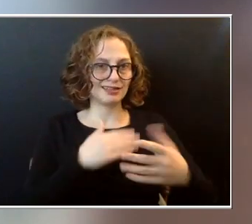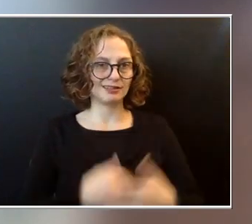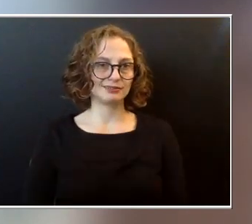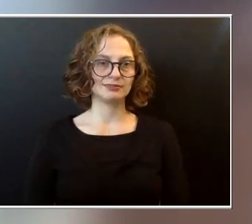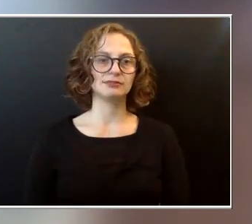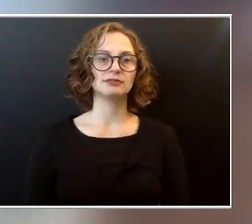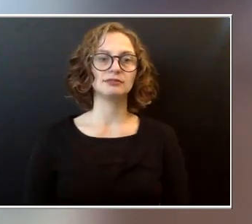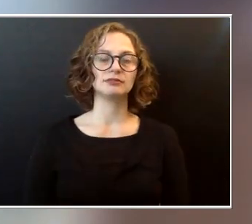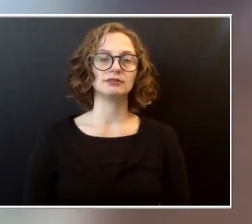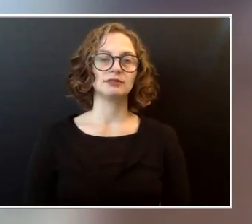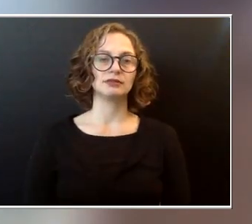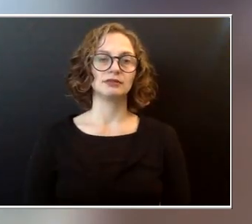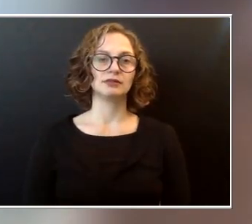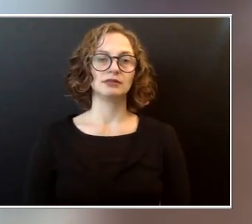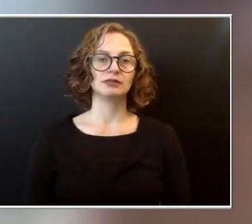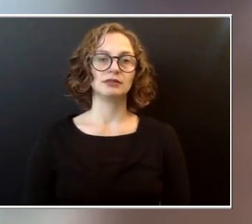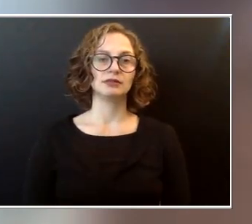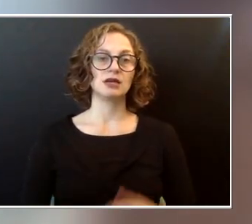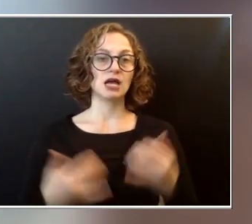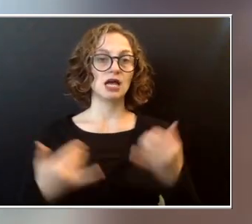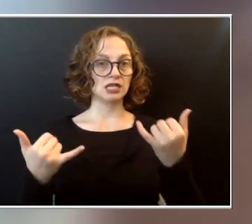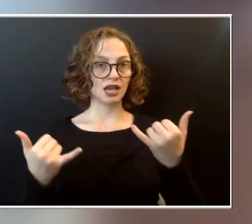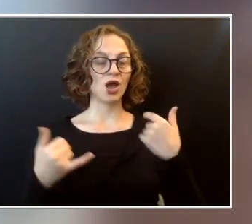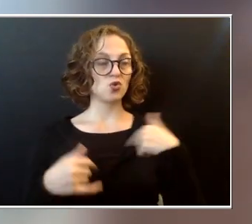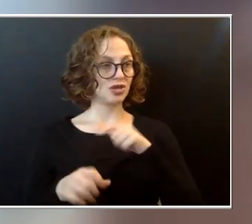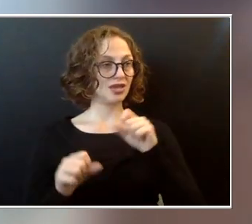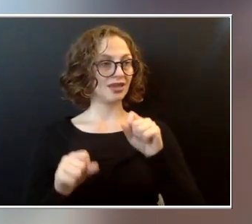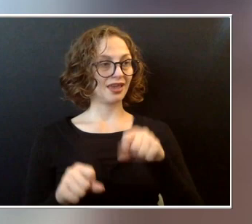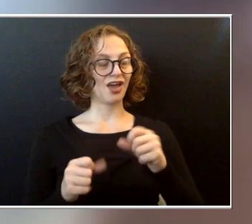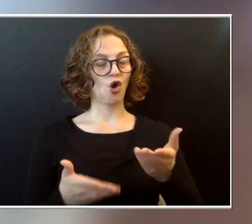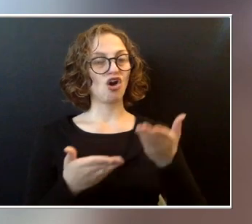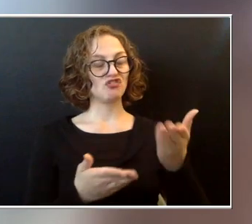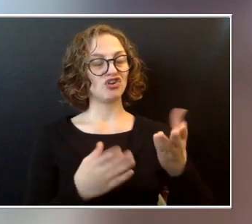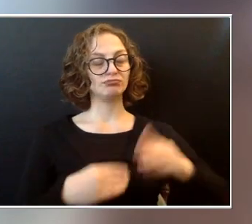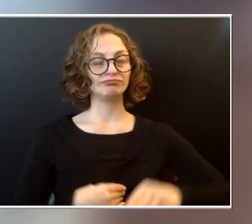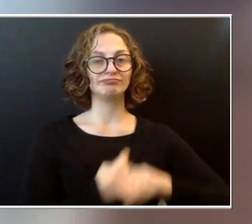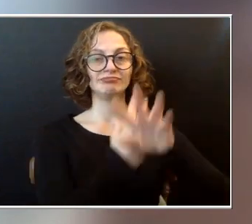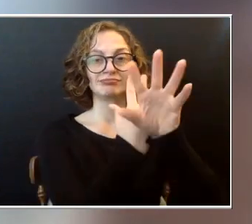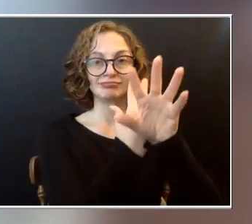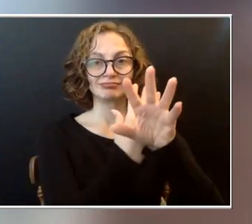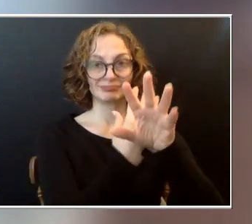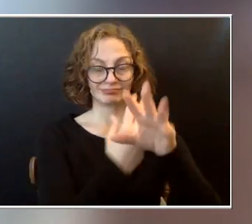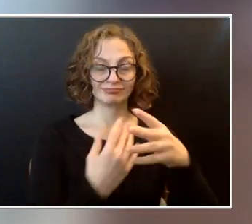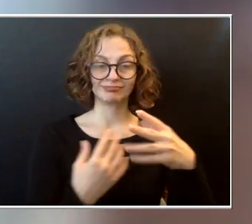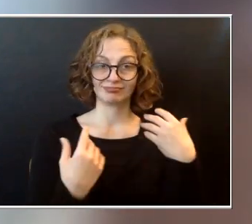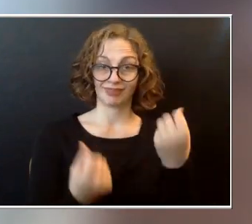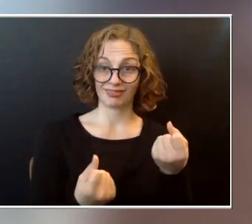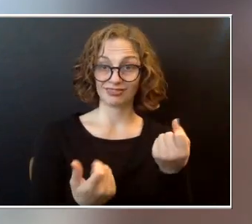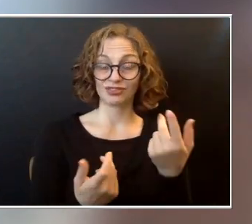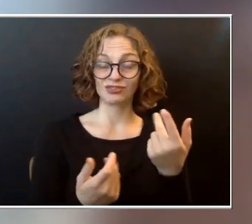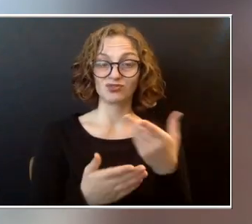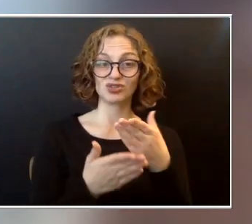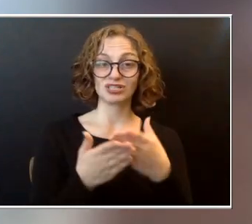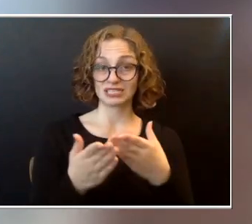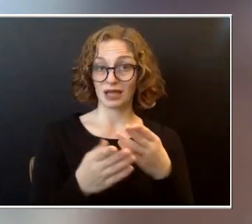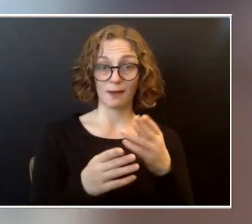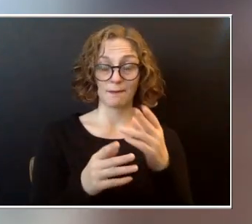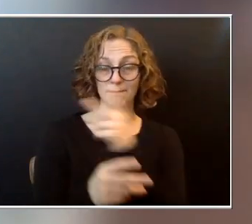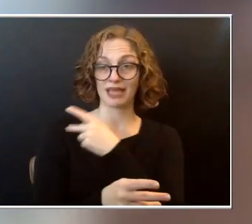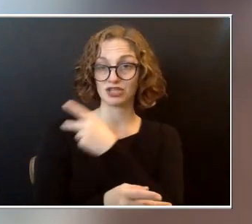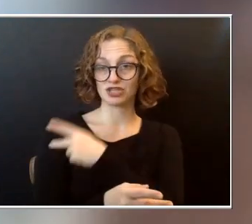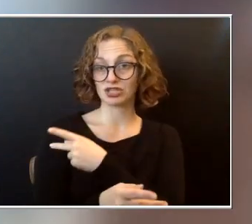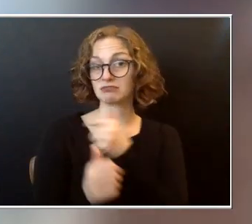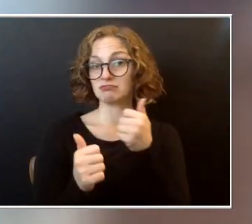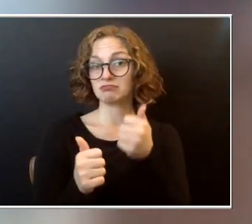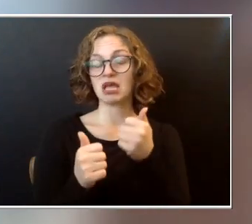we're able to offer telemedicine to at least some patients, some places give virtual opinions and chart review types